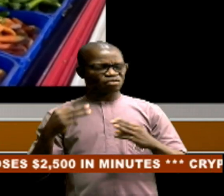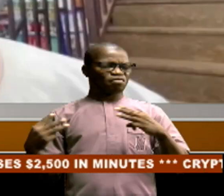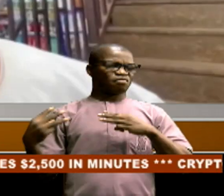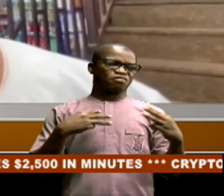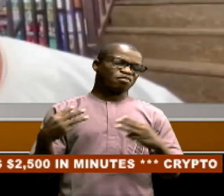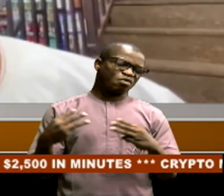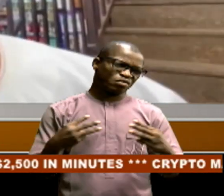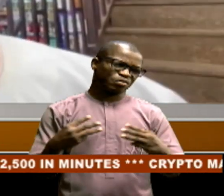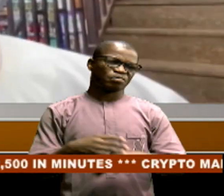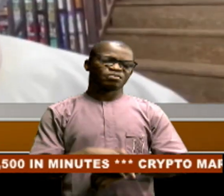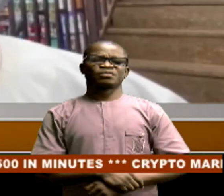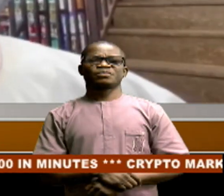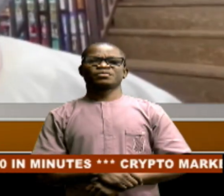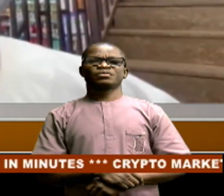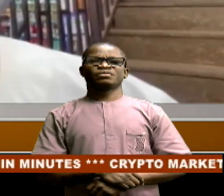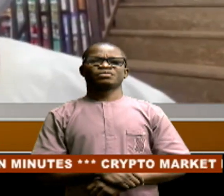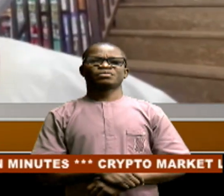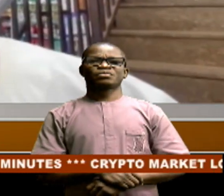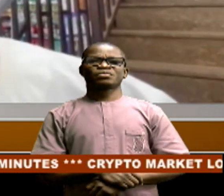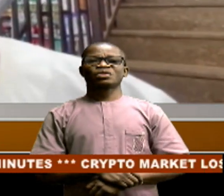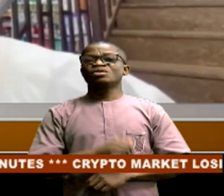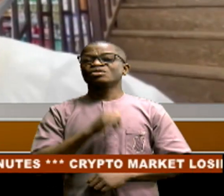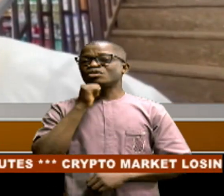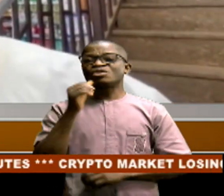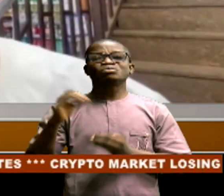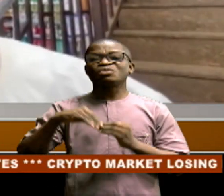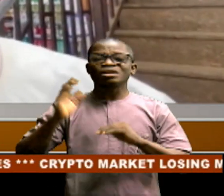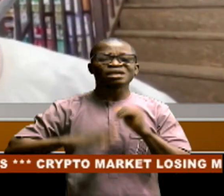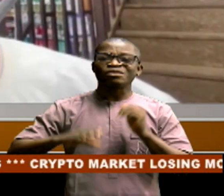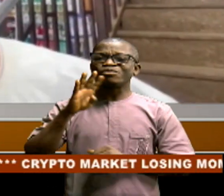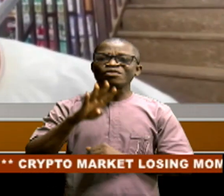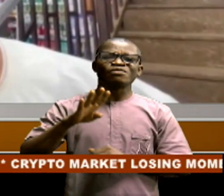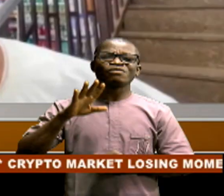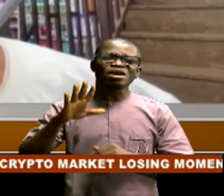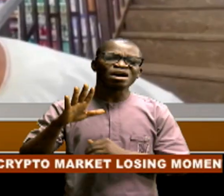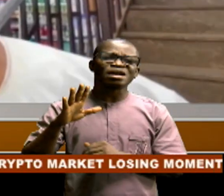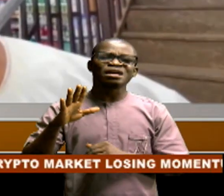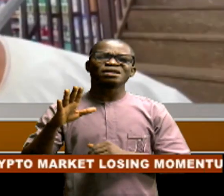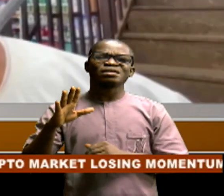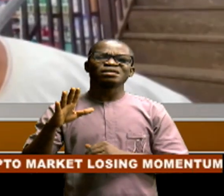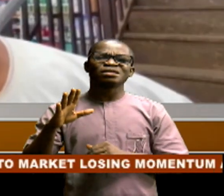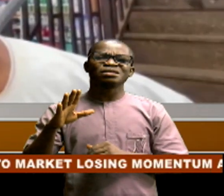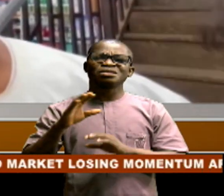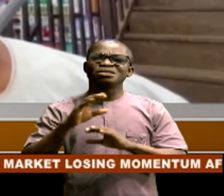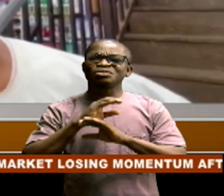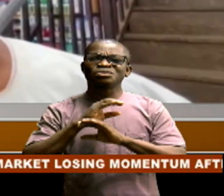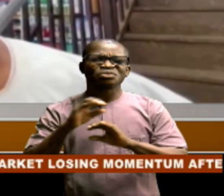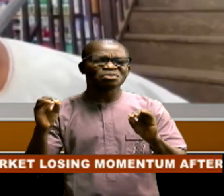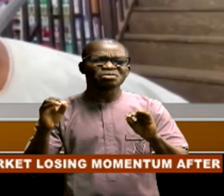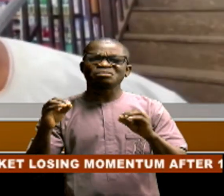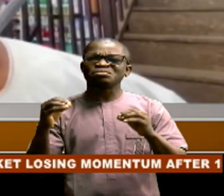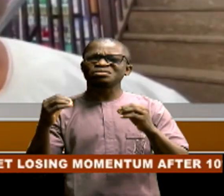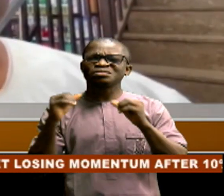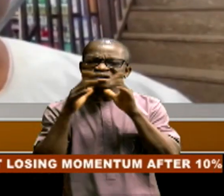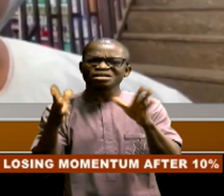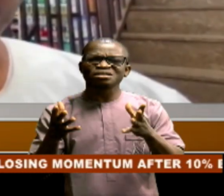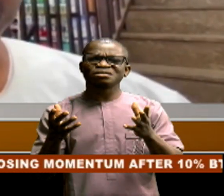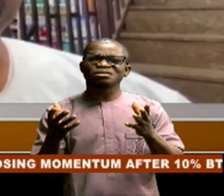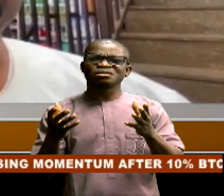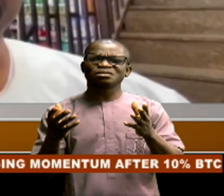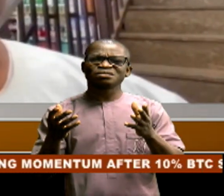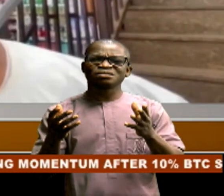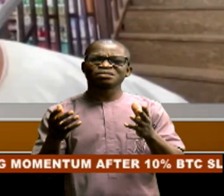conflicts. Not more than 4 or 5 days. More than that, there will be no more supplies left. We're trying to